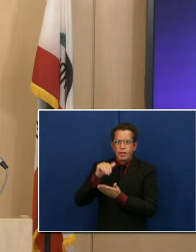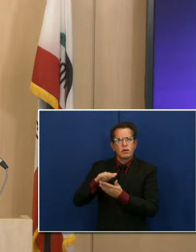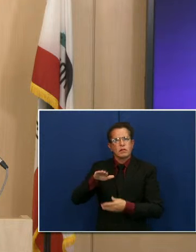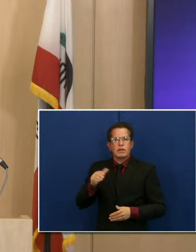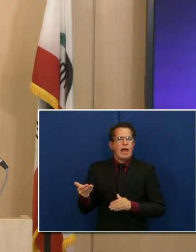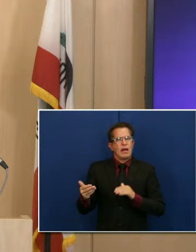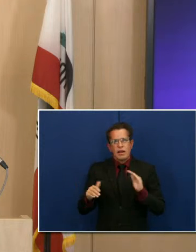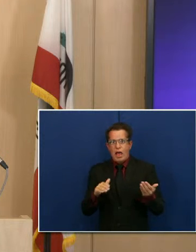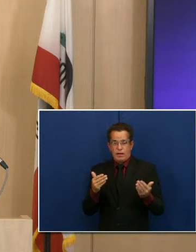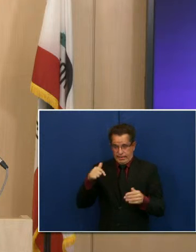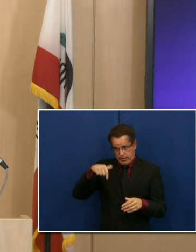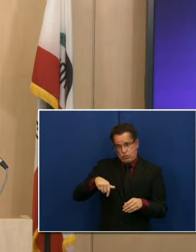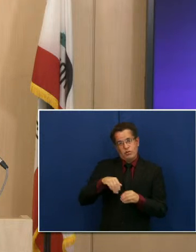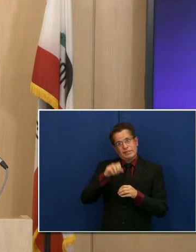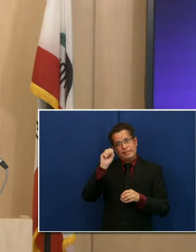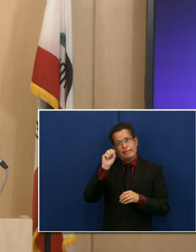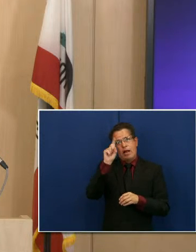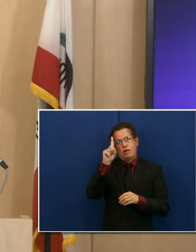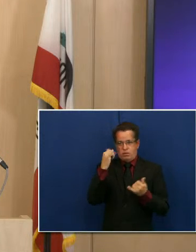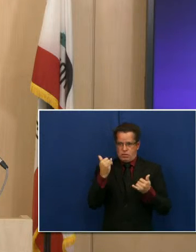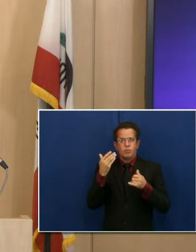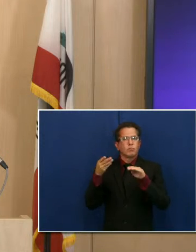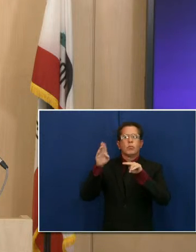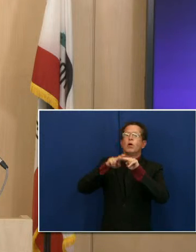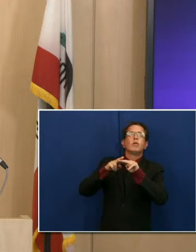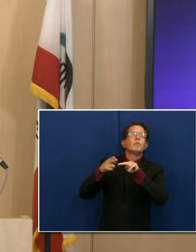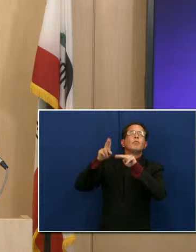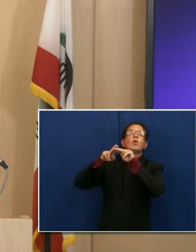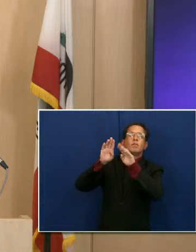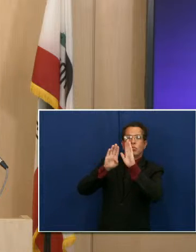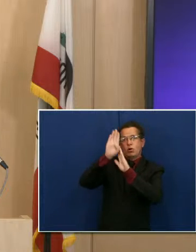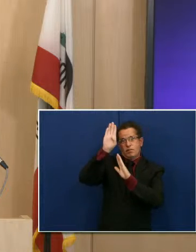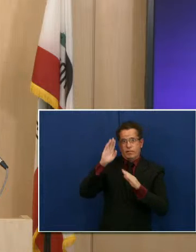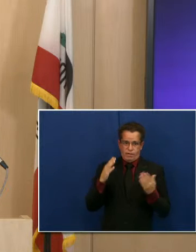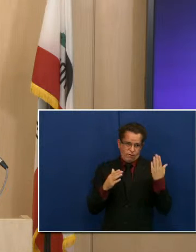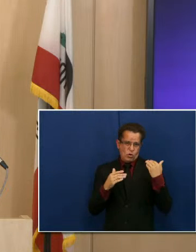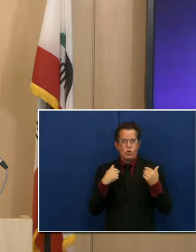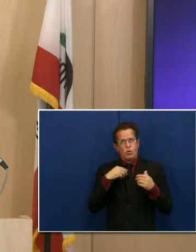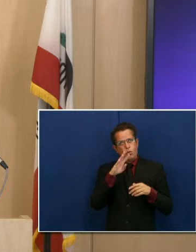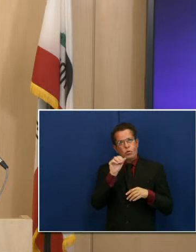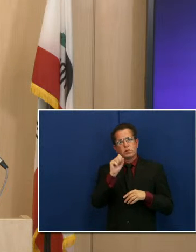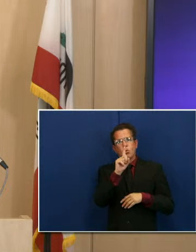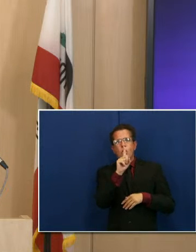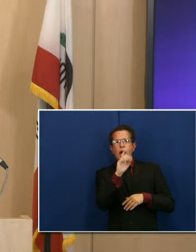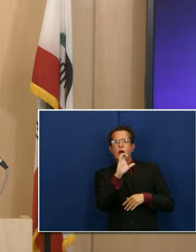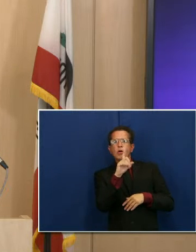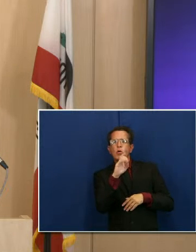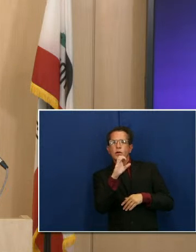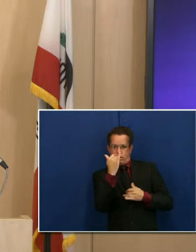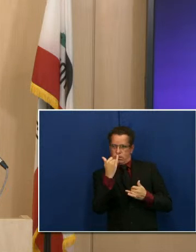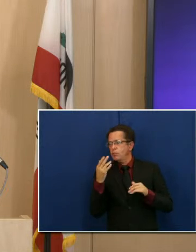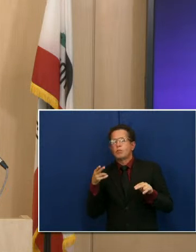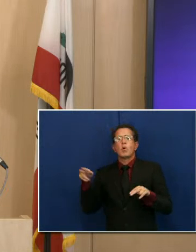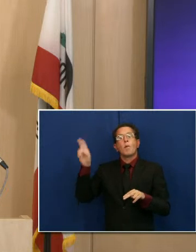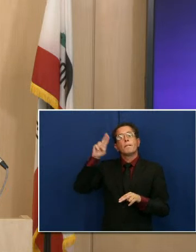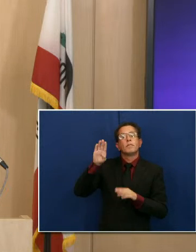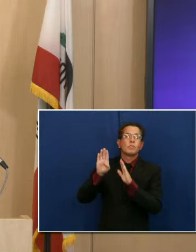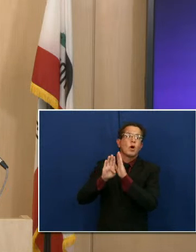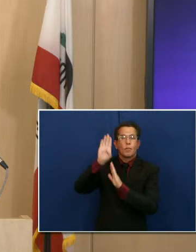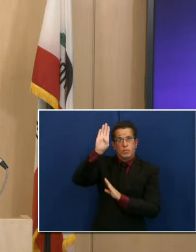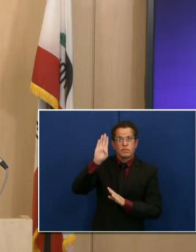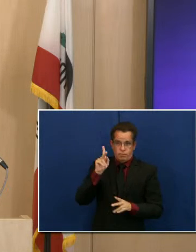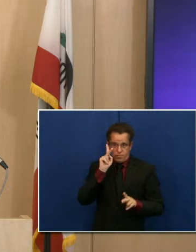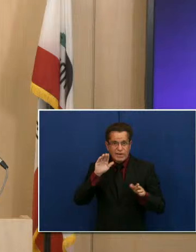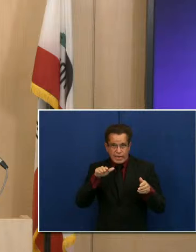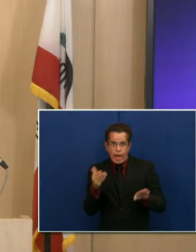San Diego, we are seeing an increase. It wasn't that long ago. We were in the hundreds. We've seen a significant jump. And again, that's just a reminder